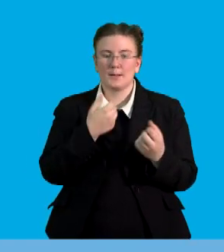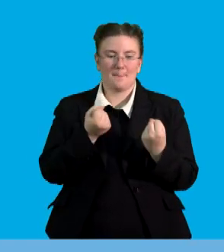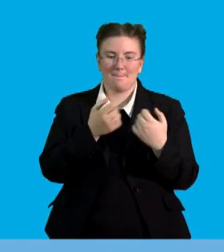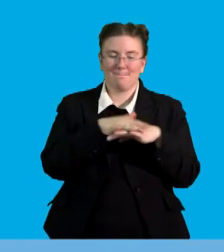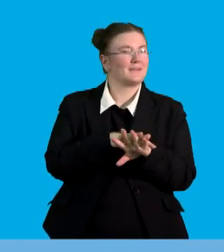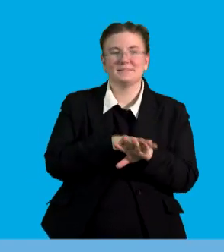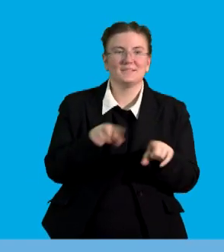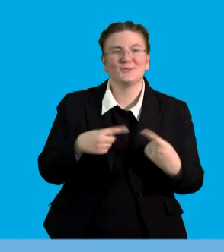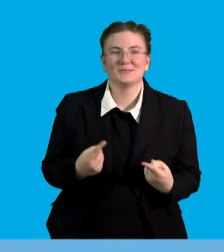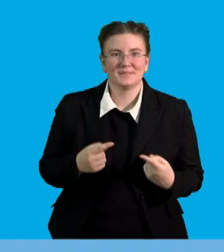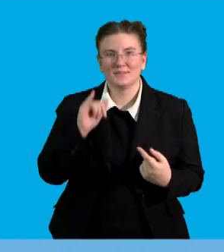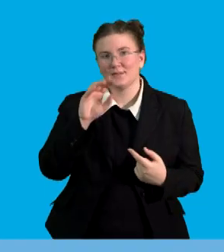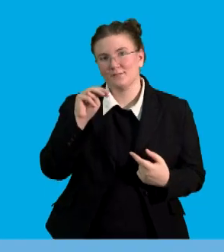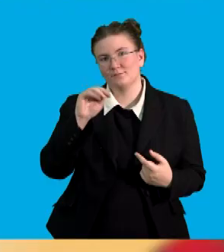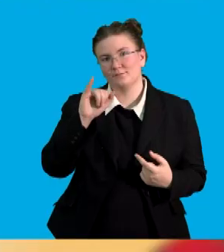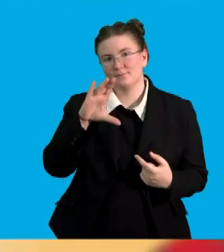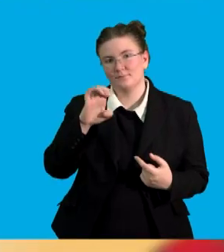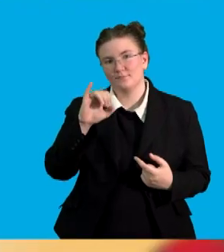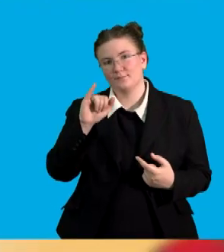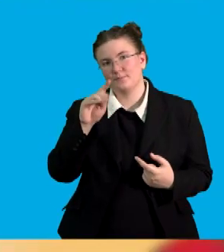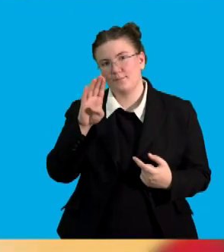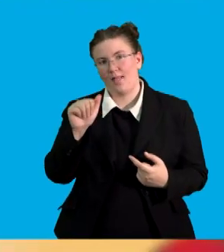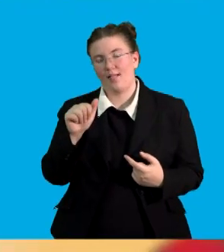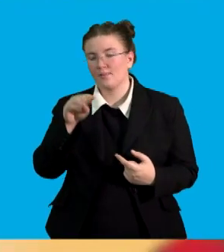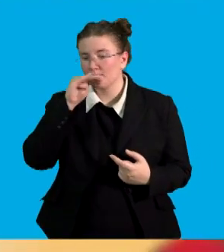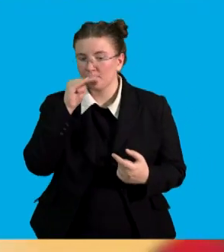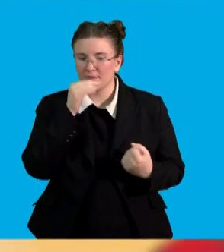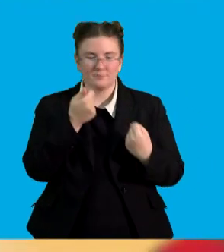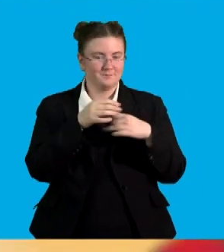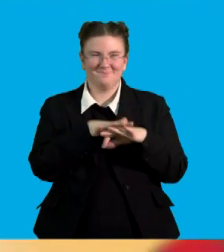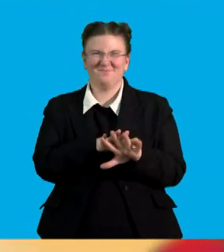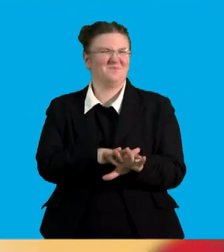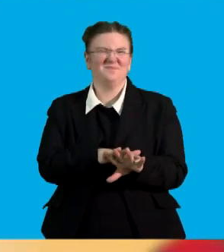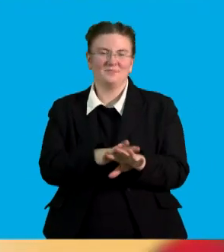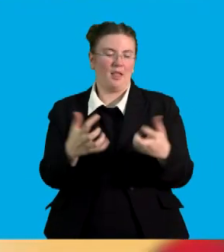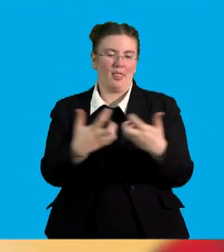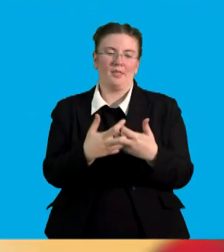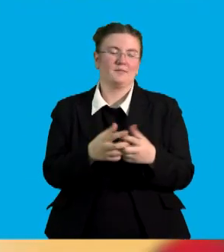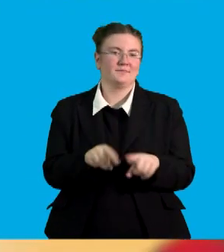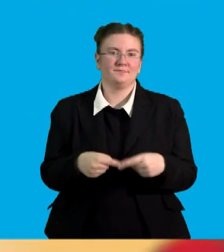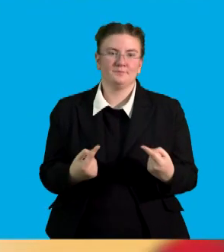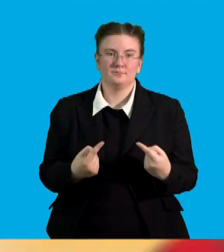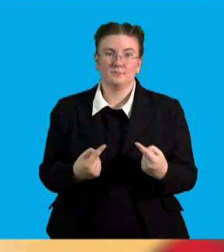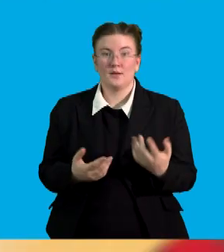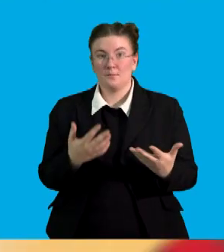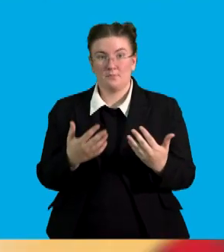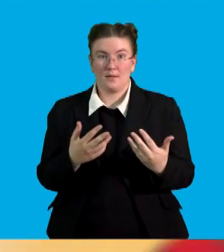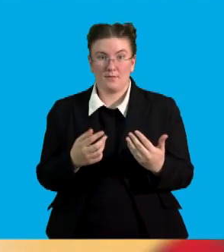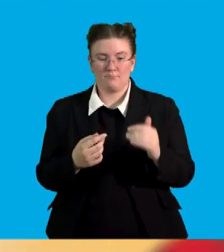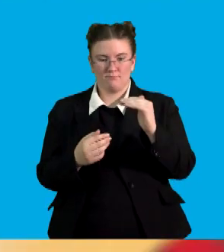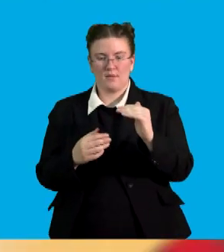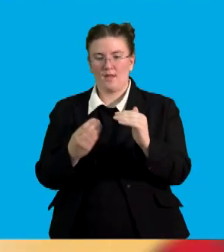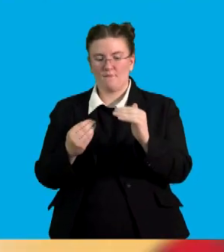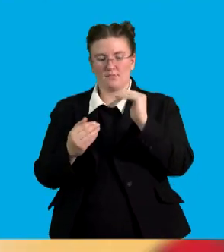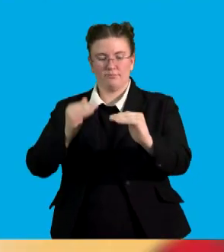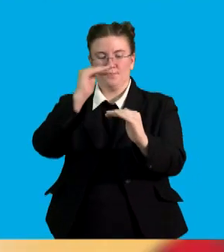by immiscible? That means we're going to have two layers of that particular mixture. We're going to have a certain liquid